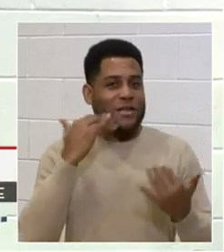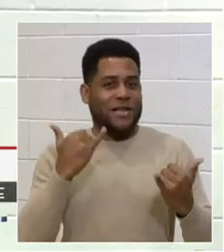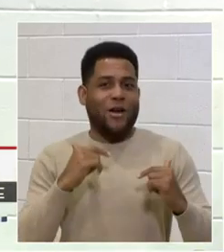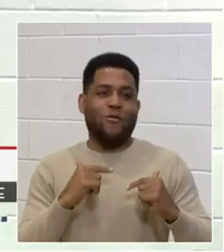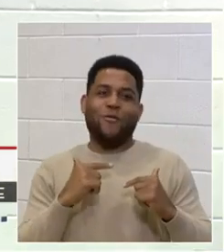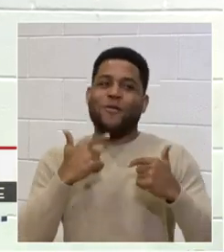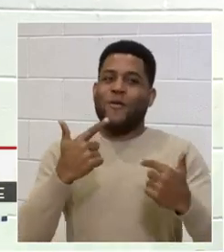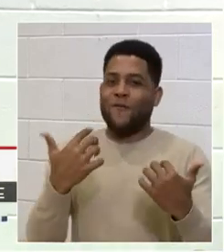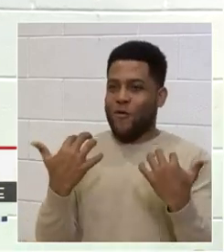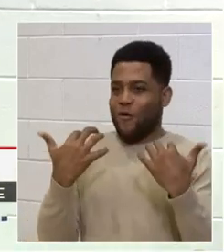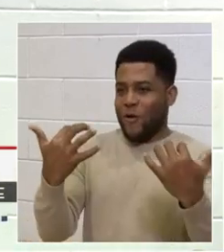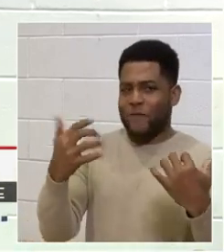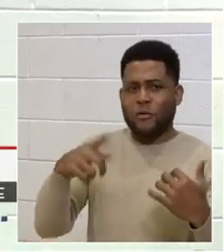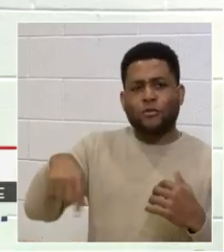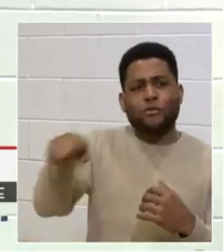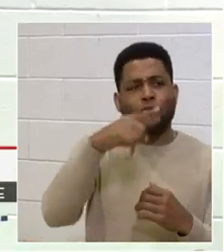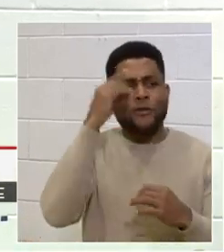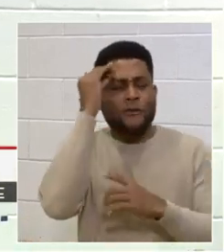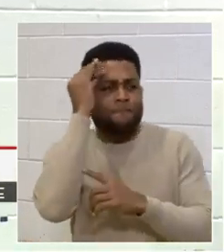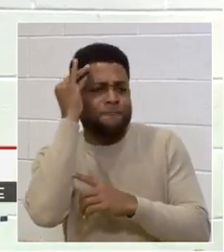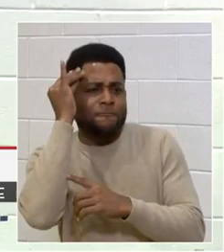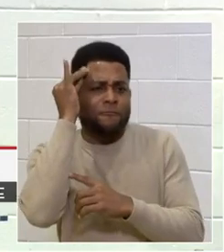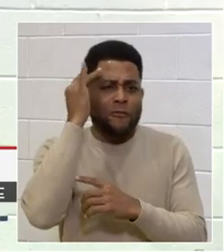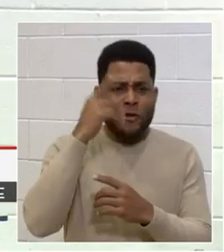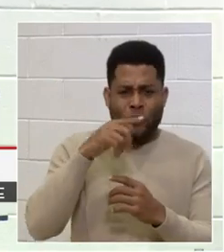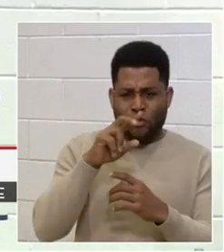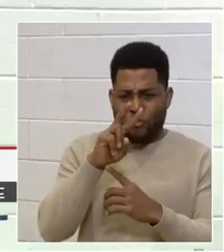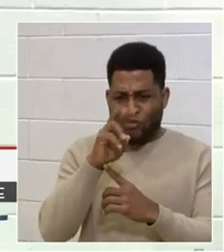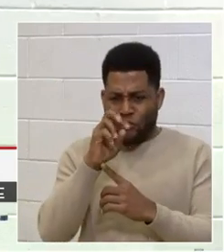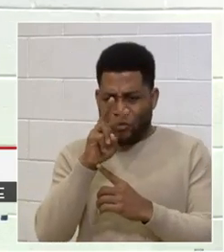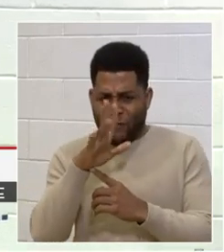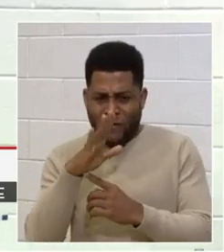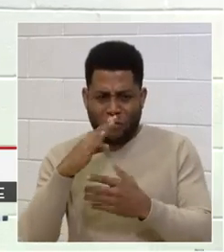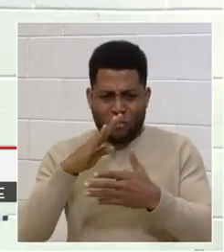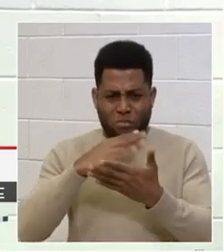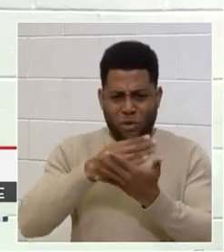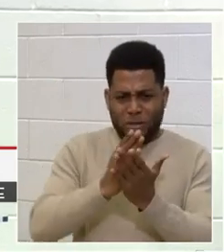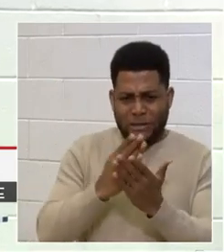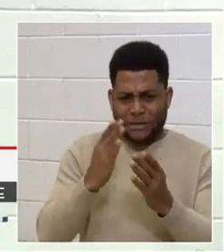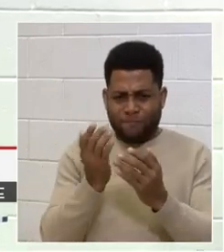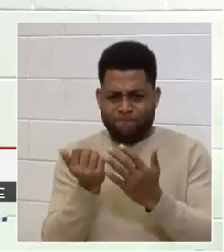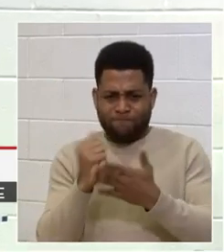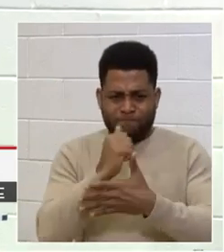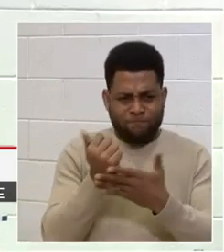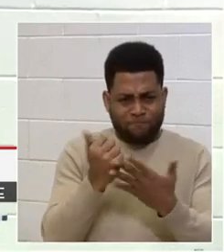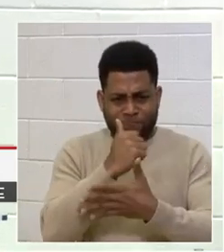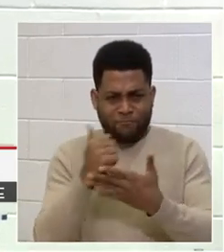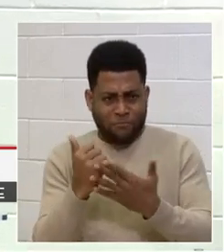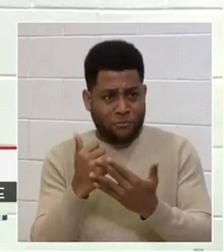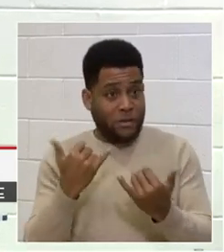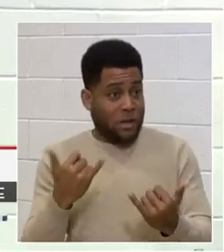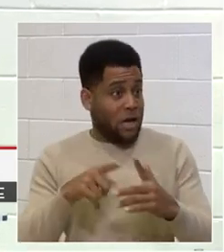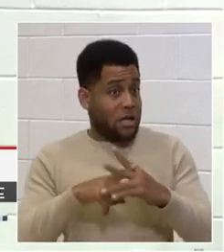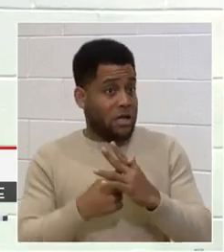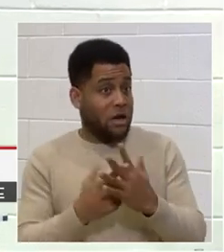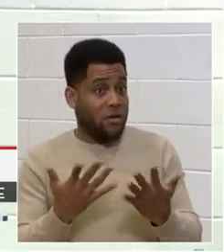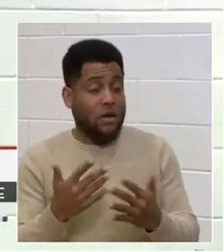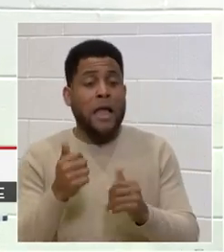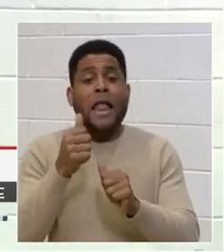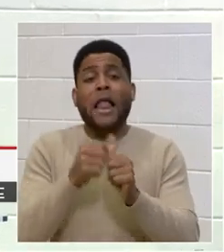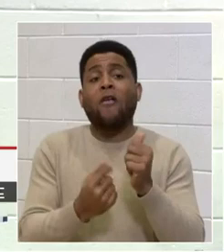about FY'25 budget priorities. But to start, each of the deputy mayors and the assistant city administrator will